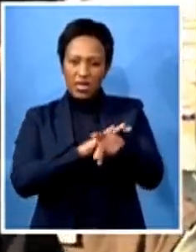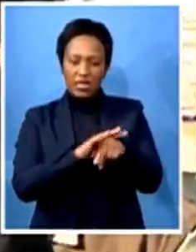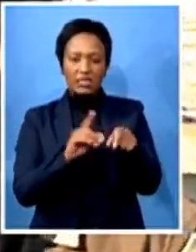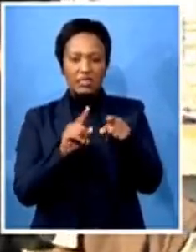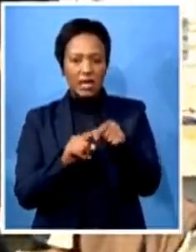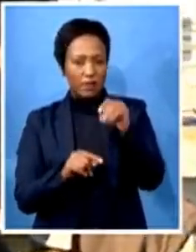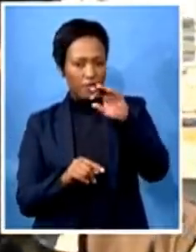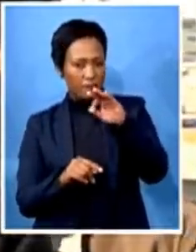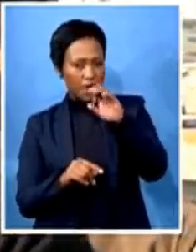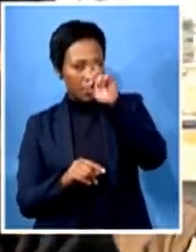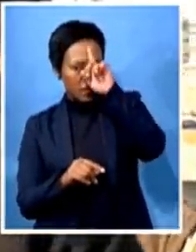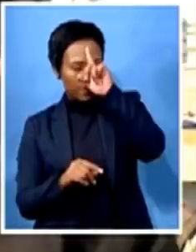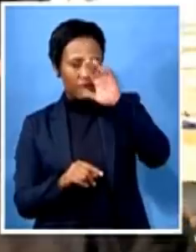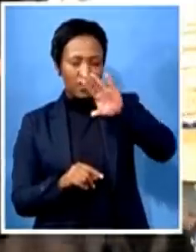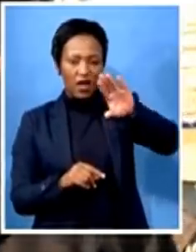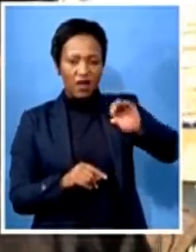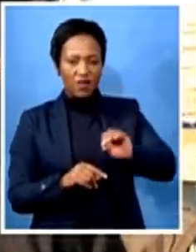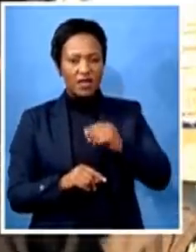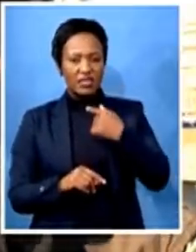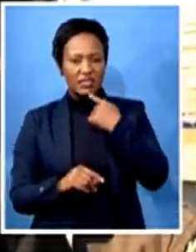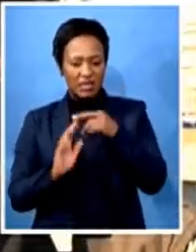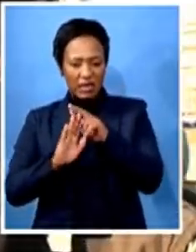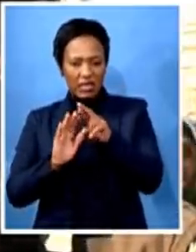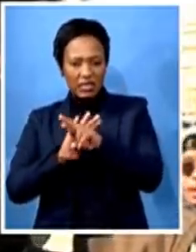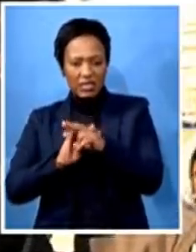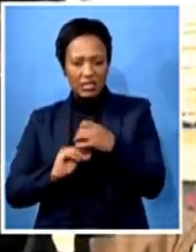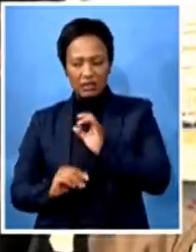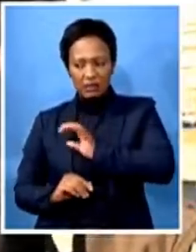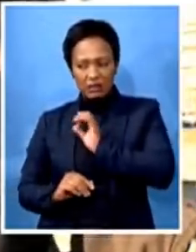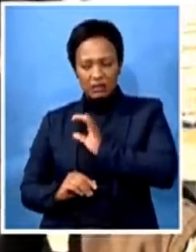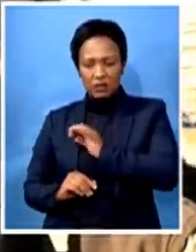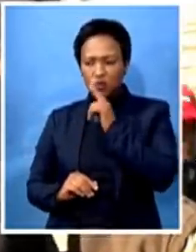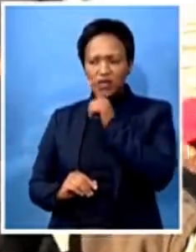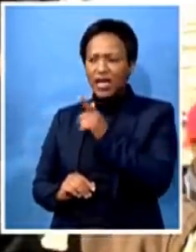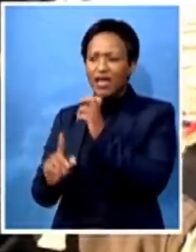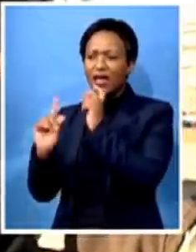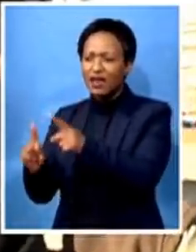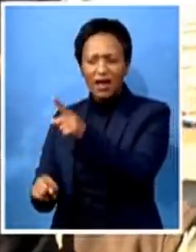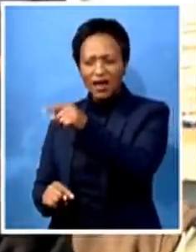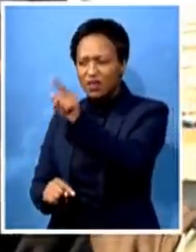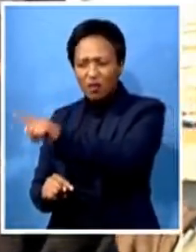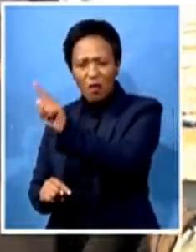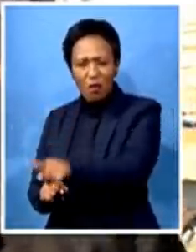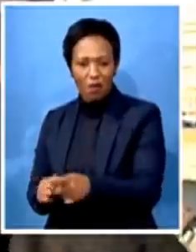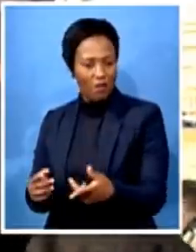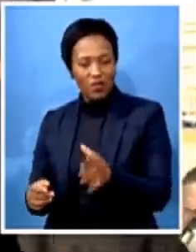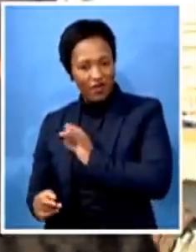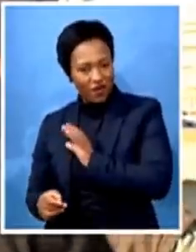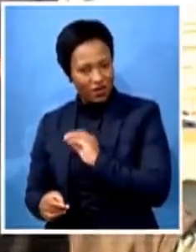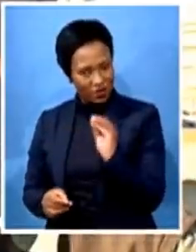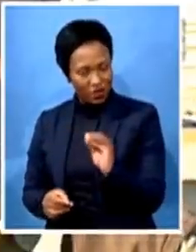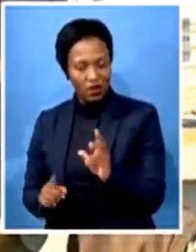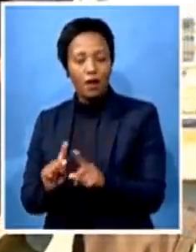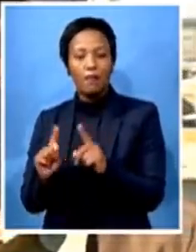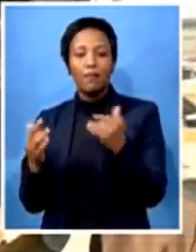clearly to tell them that they are wrong. We are also encouraged by the sentiments which have been echoed by